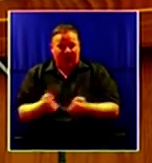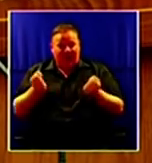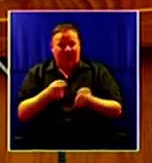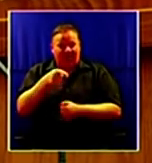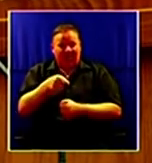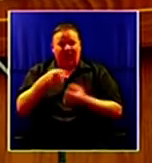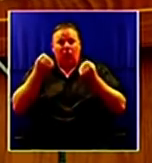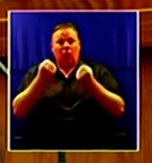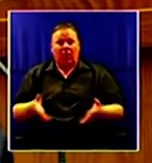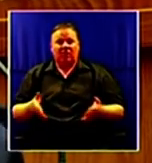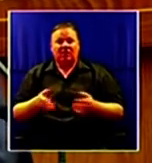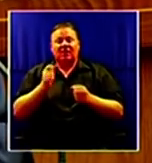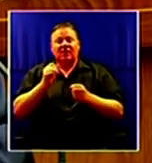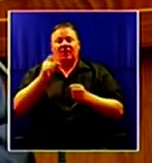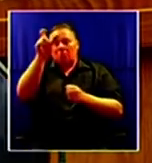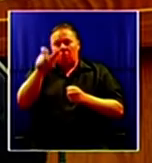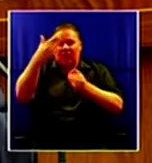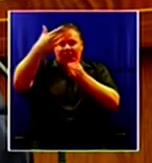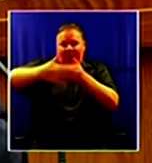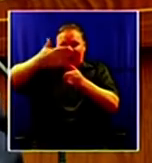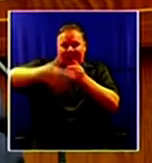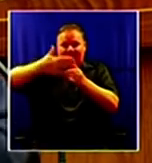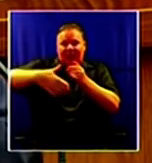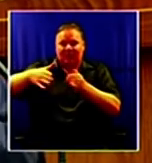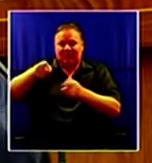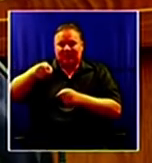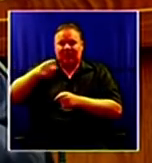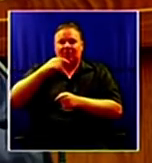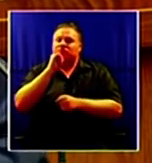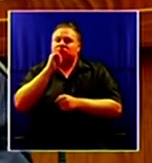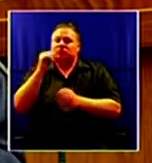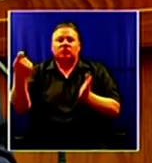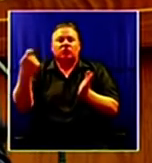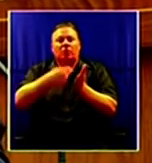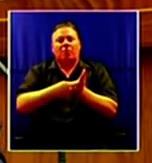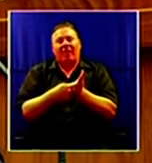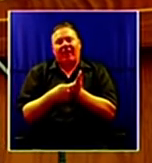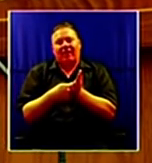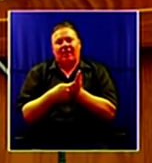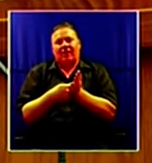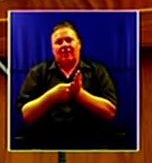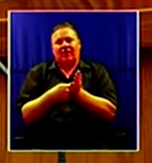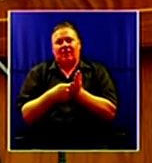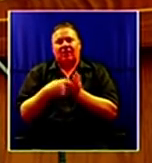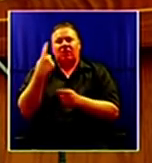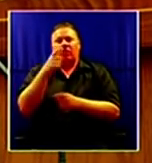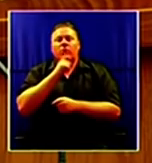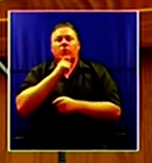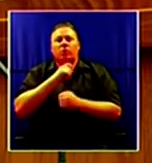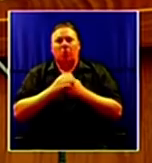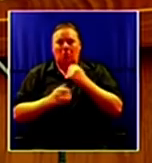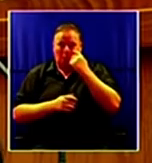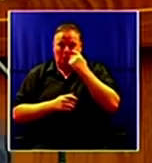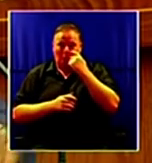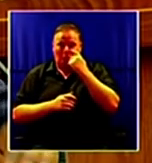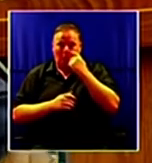the end user does not pay a cost-reflective tariff for usage.